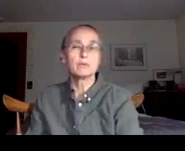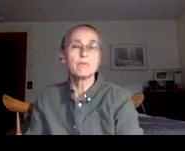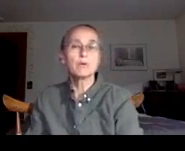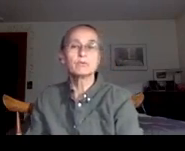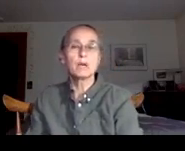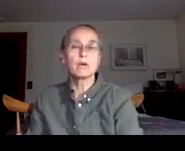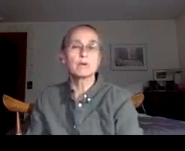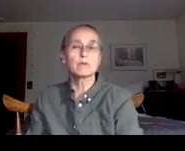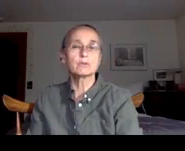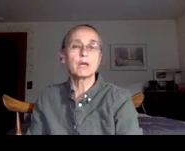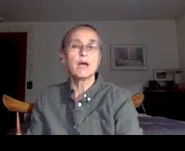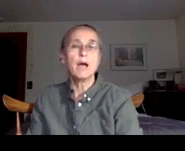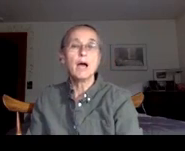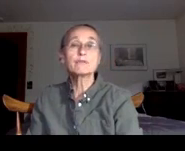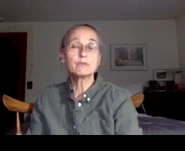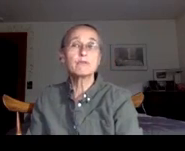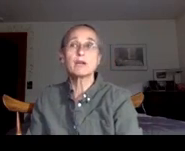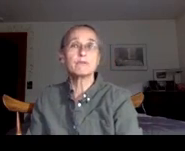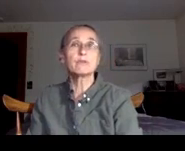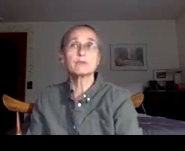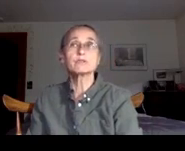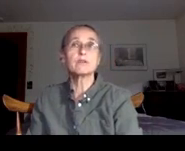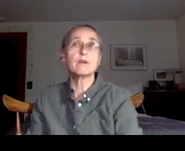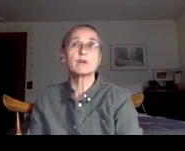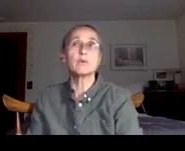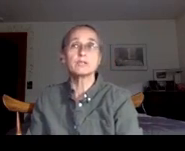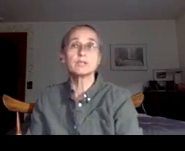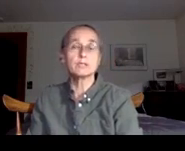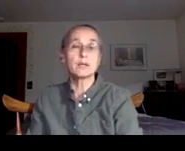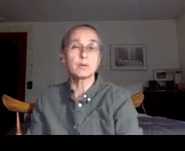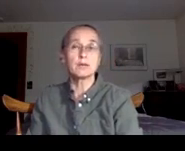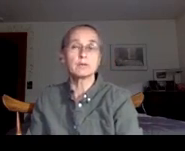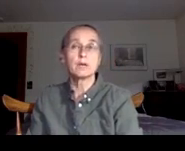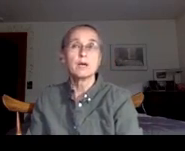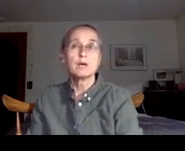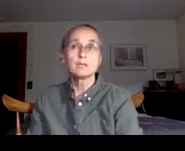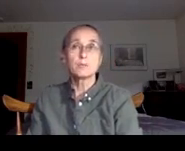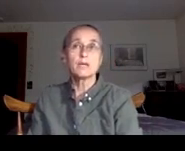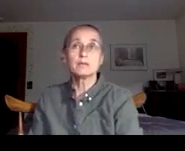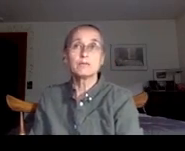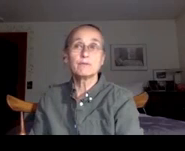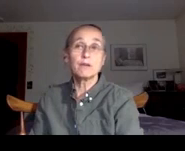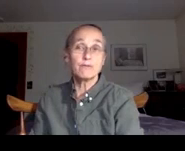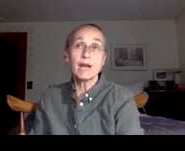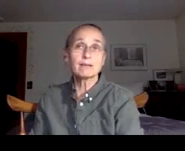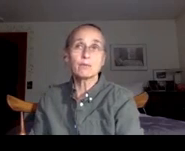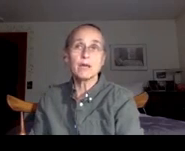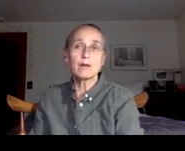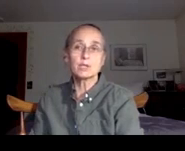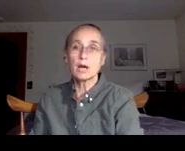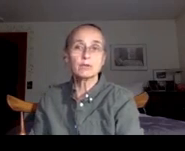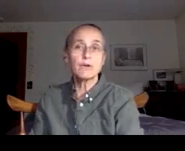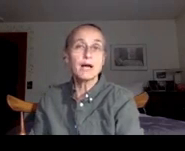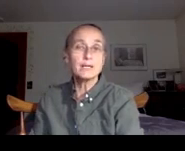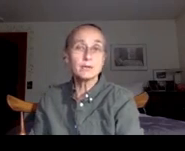parents, most caregivers have to fight for this evaluation to take place. Despite the fact that we